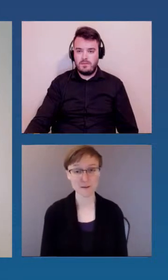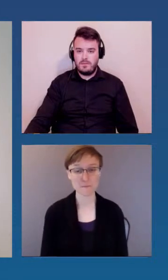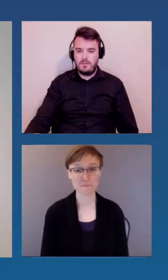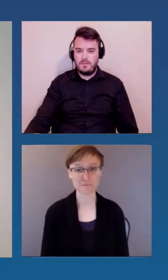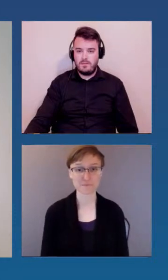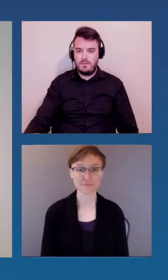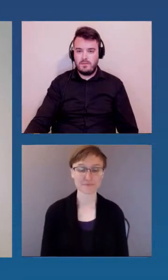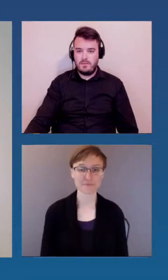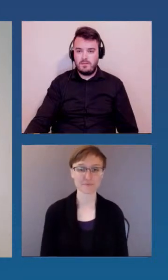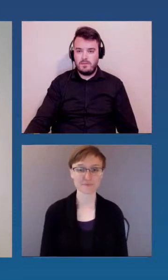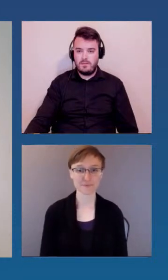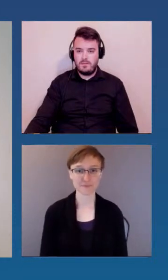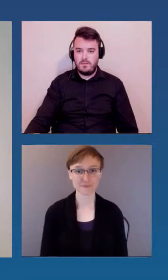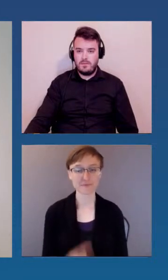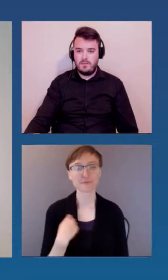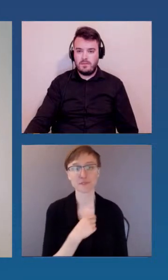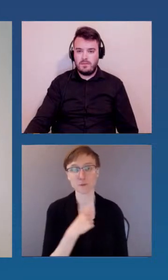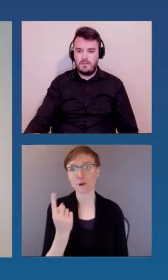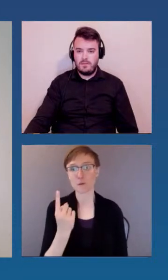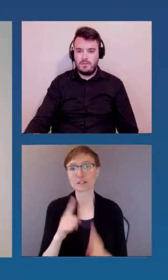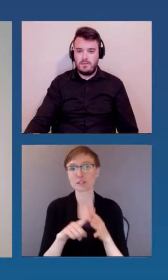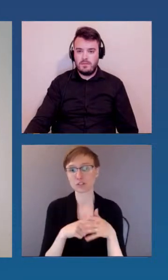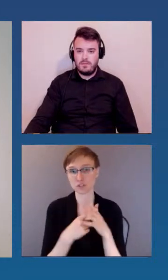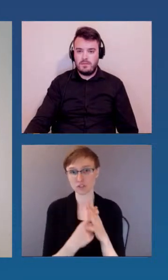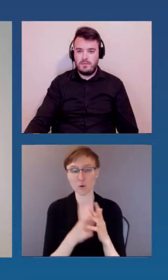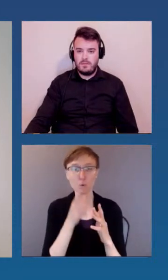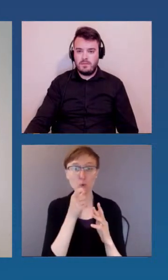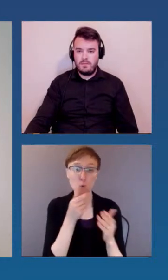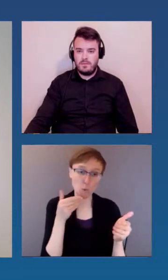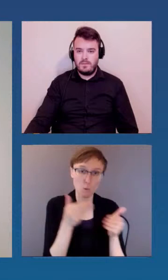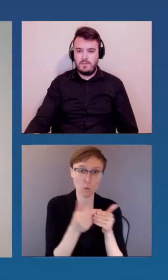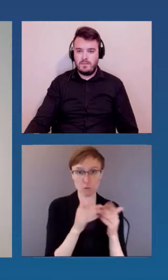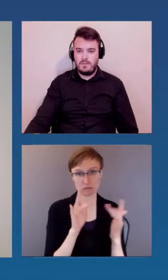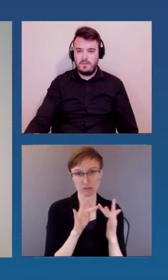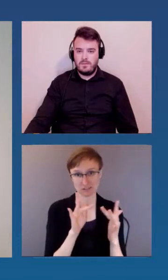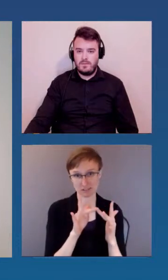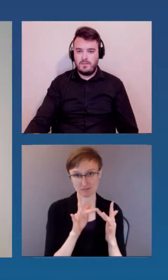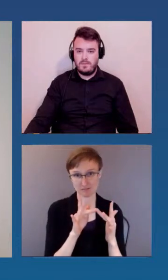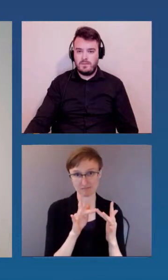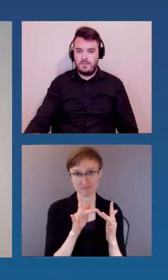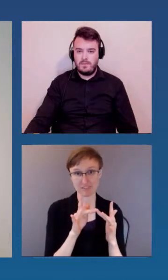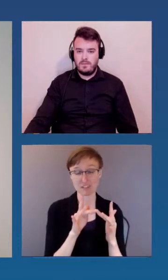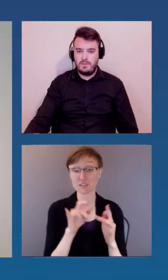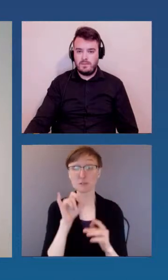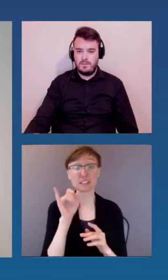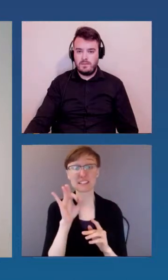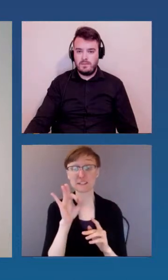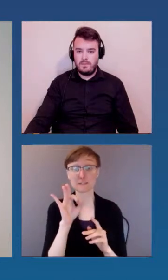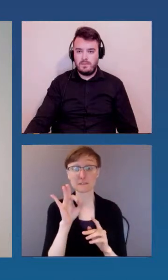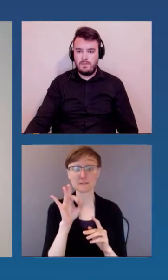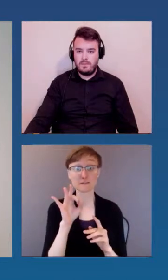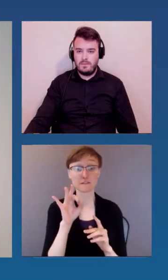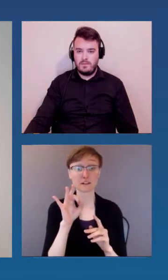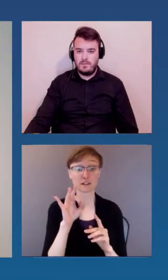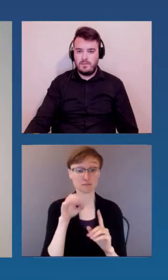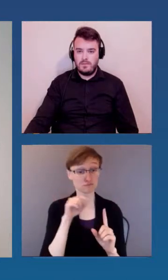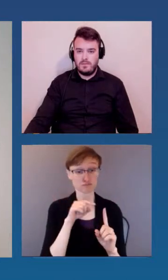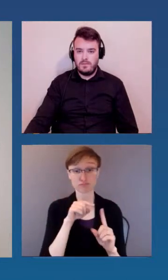out first or most. And we'll rely on the cooperation and the goodwill of people to keep each other healthy and safe.